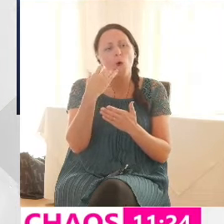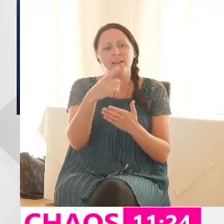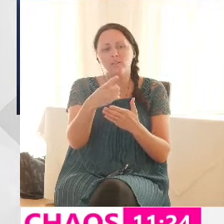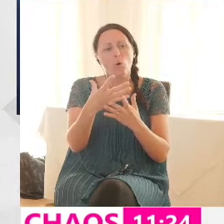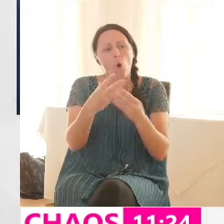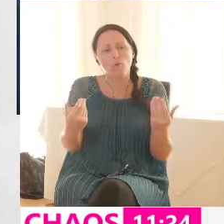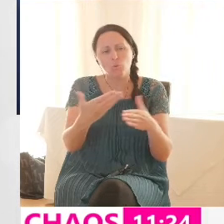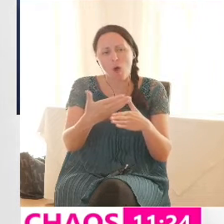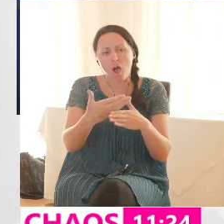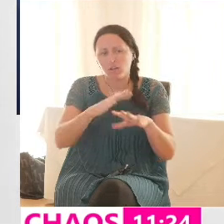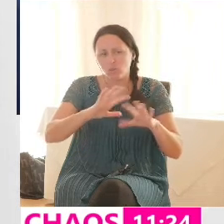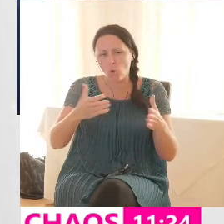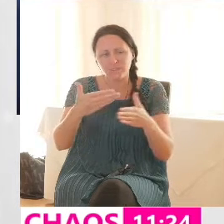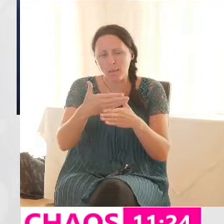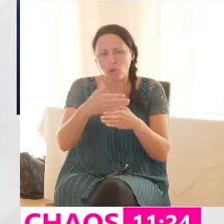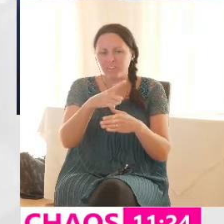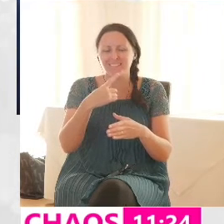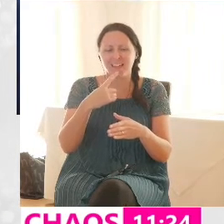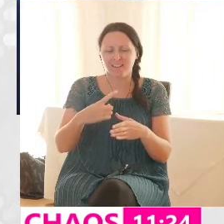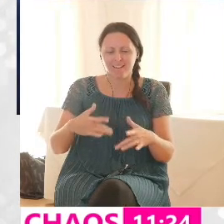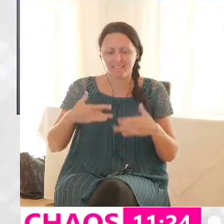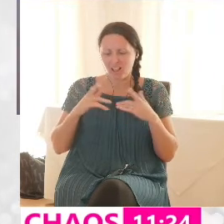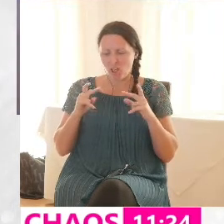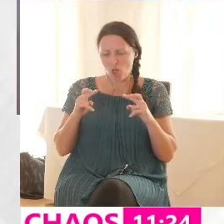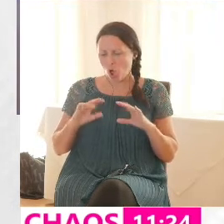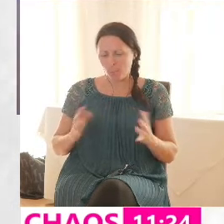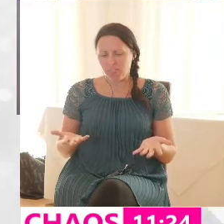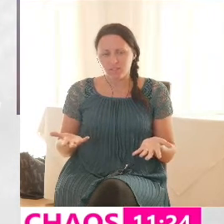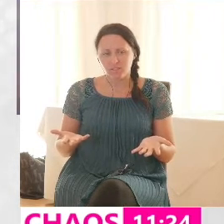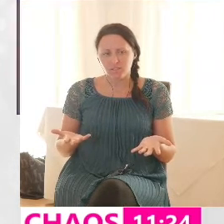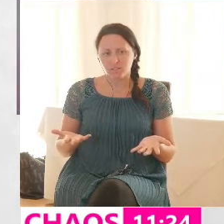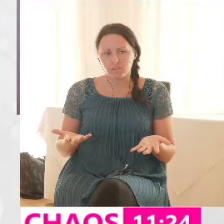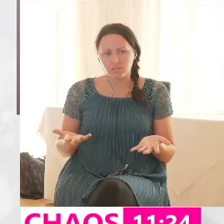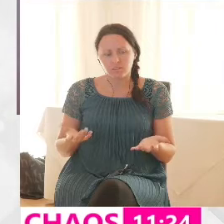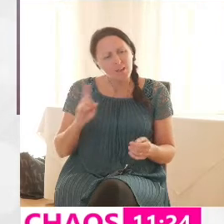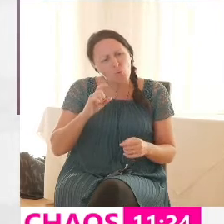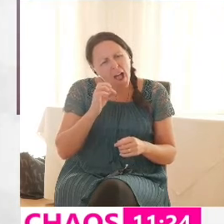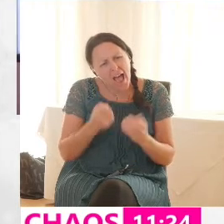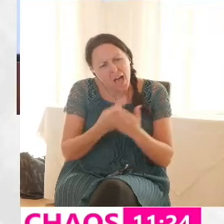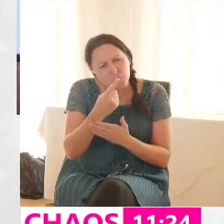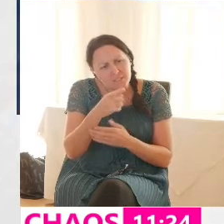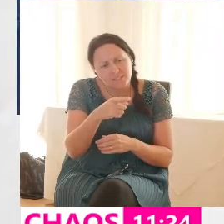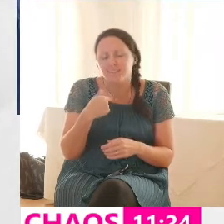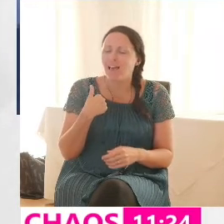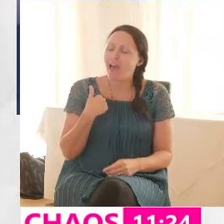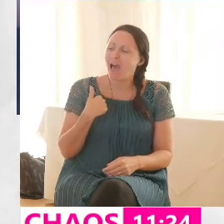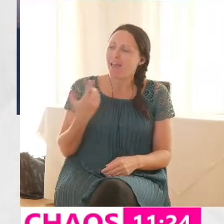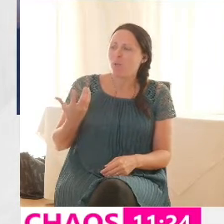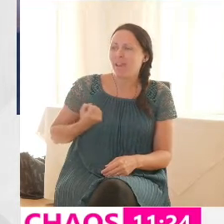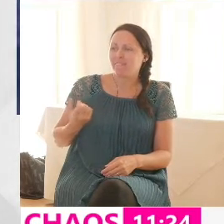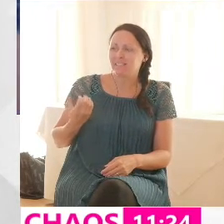that I feel hopeless. I was saying, okay, hopelessness. What happens then? I go to the benefit dependency, that it